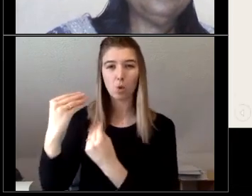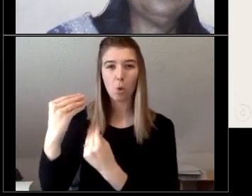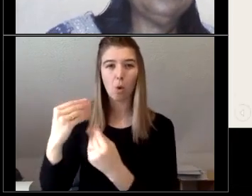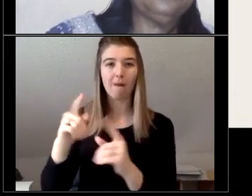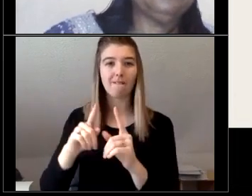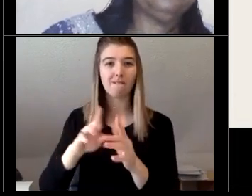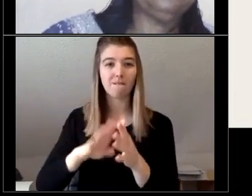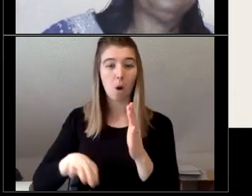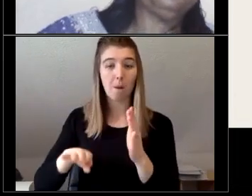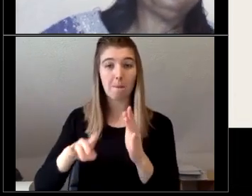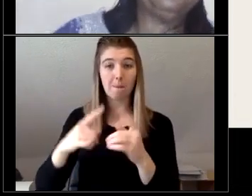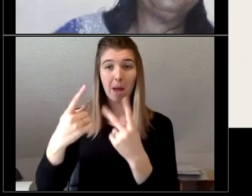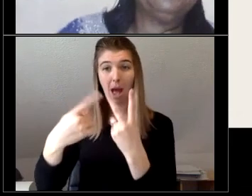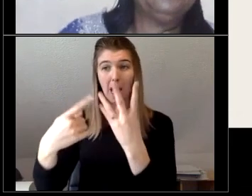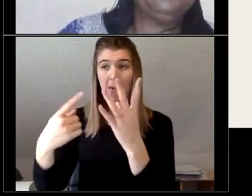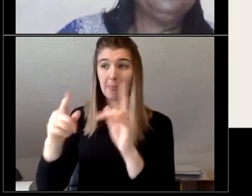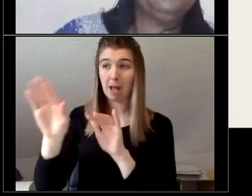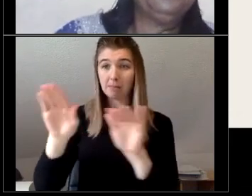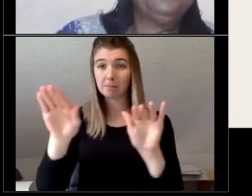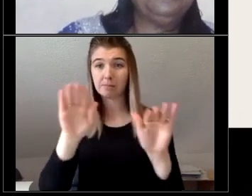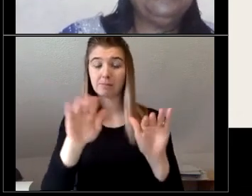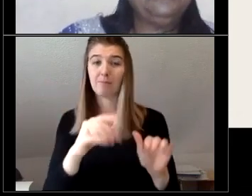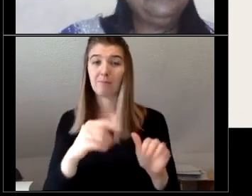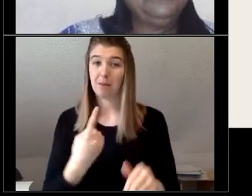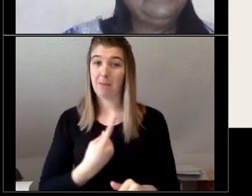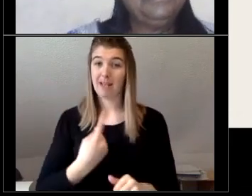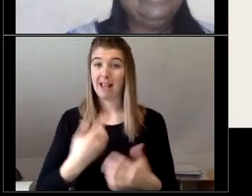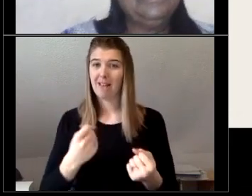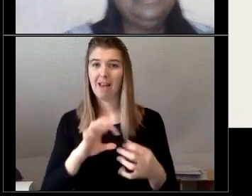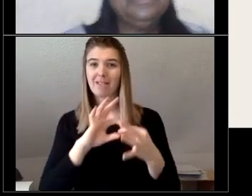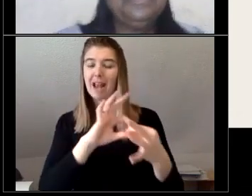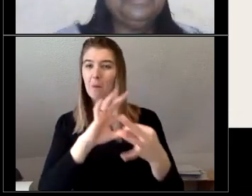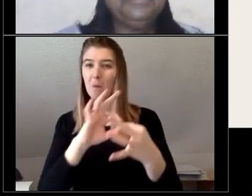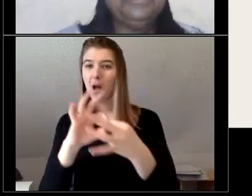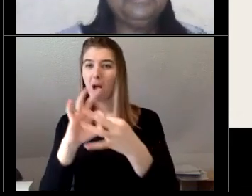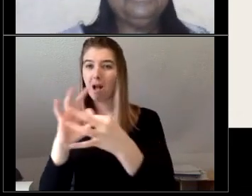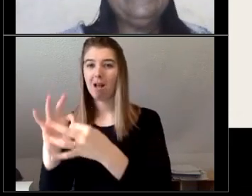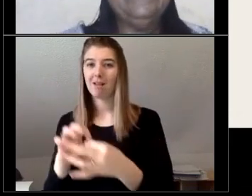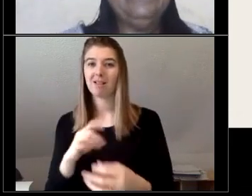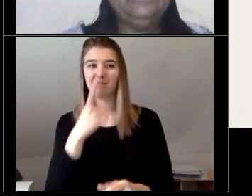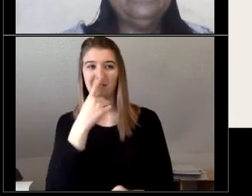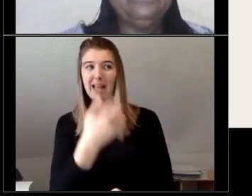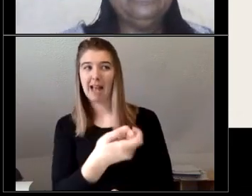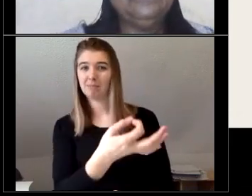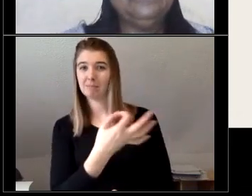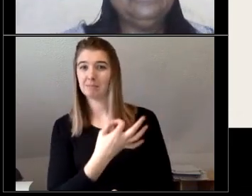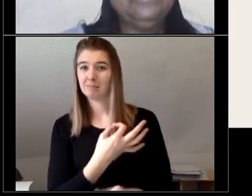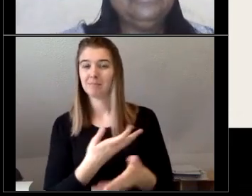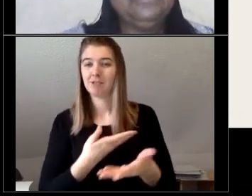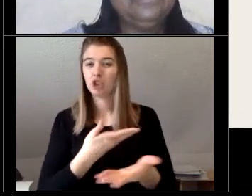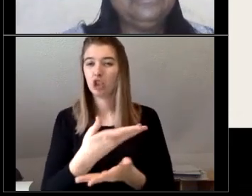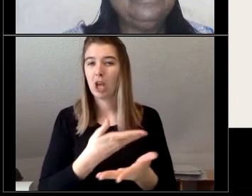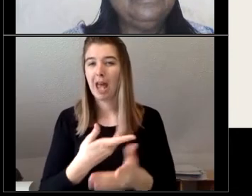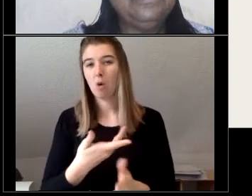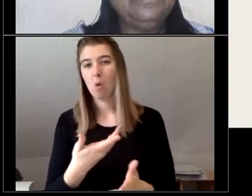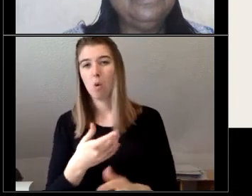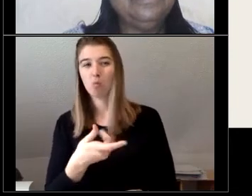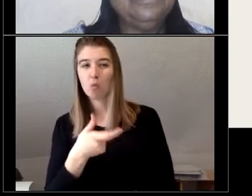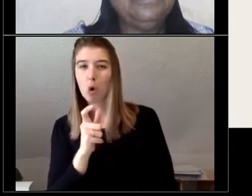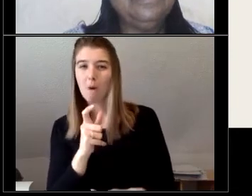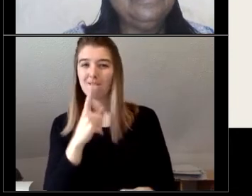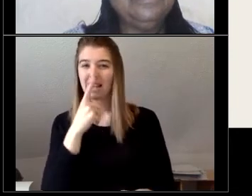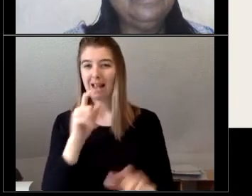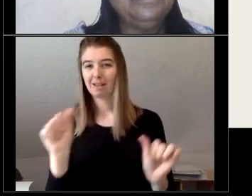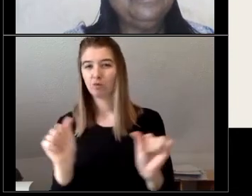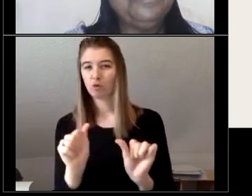chance that you might have half an hour for coffee. And I've said, actually, yes, I'll make the time. But you're right, we can't all mentor everybody on an individual basis, but we have